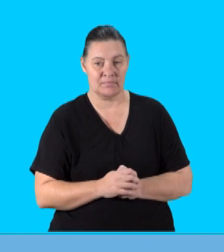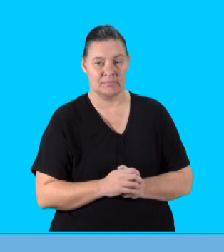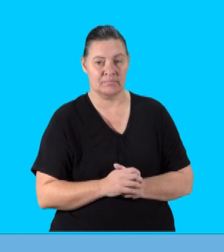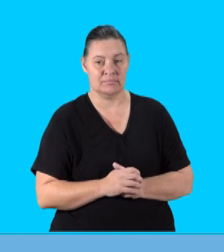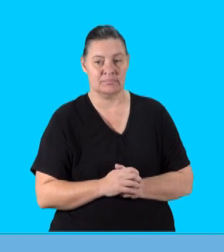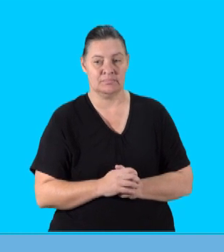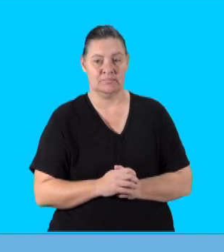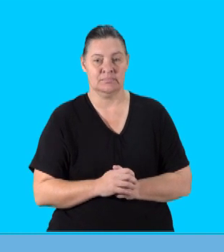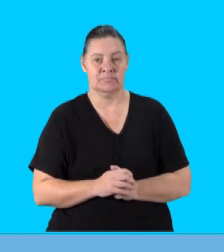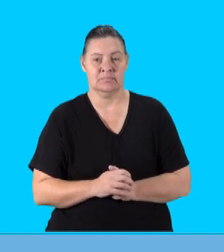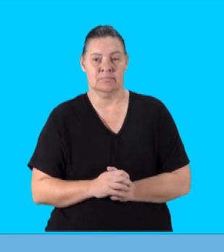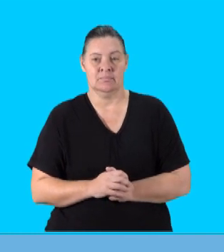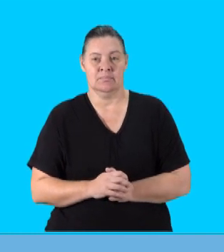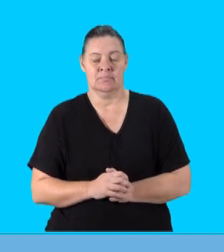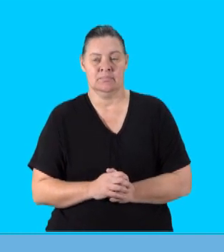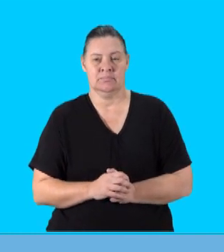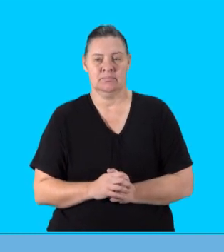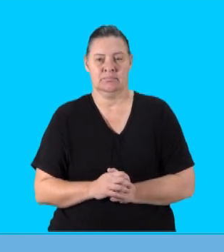and period 3.